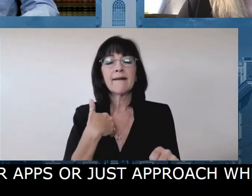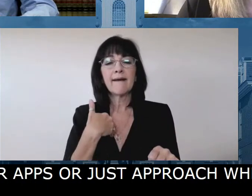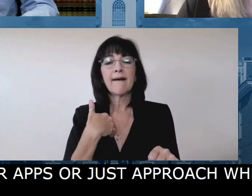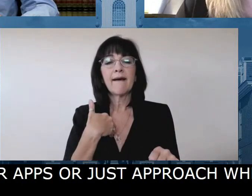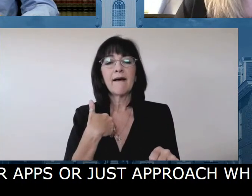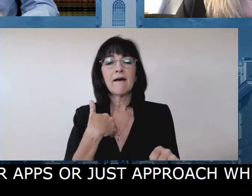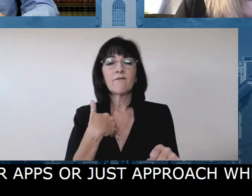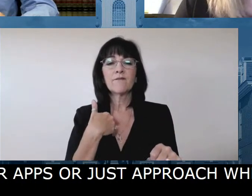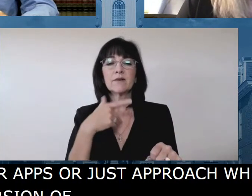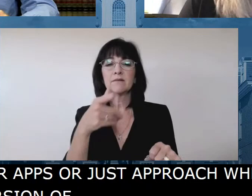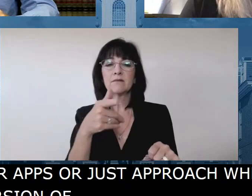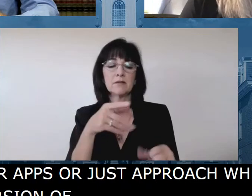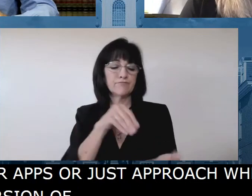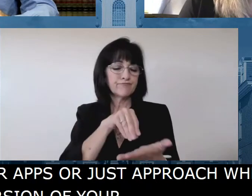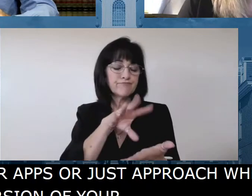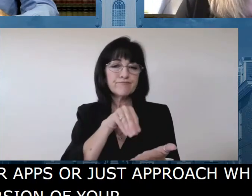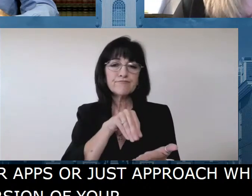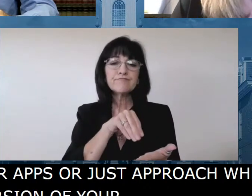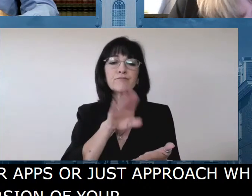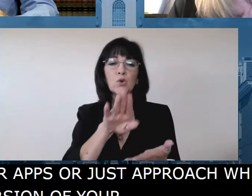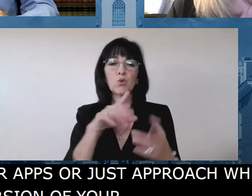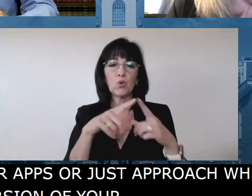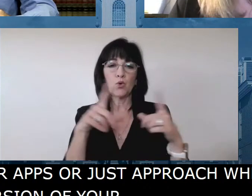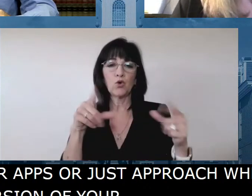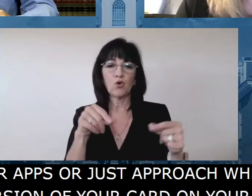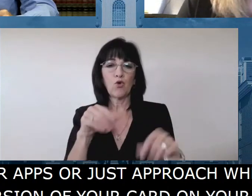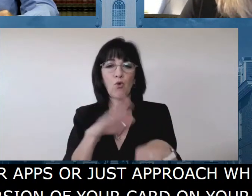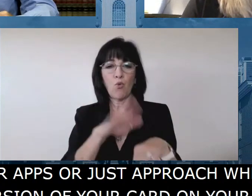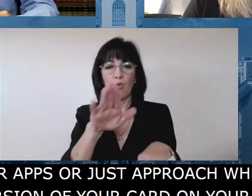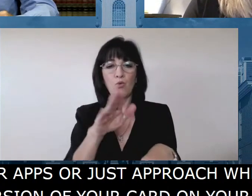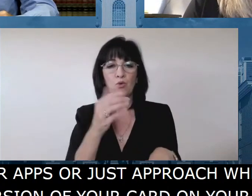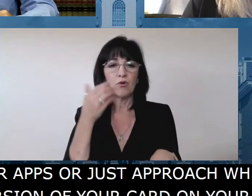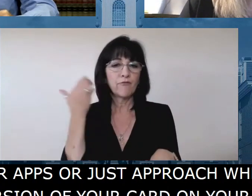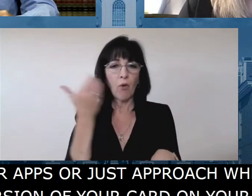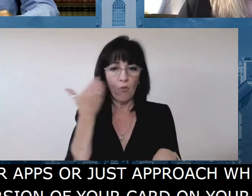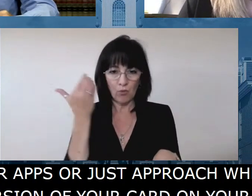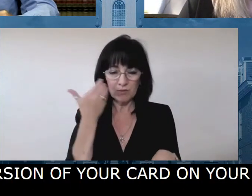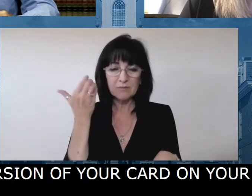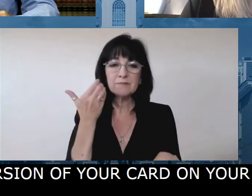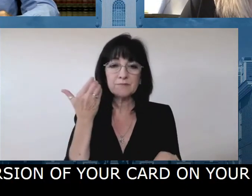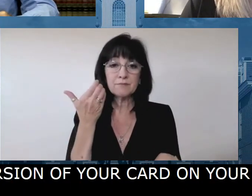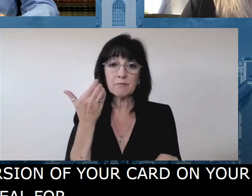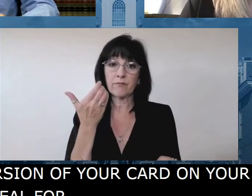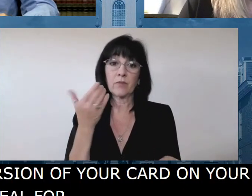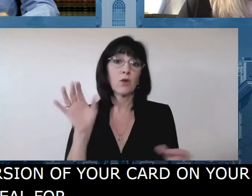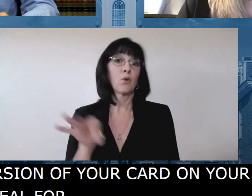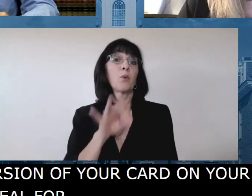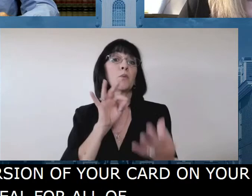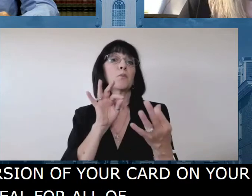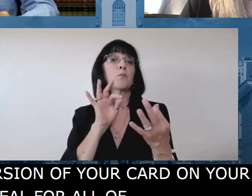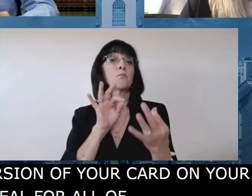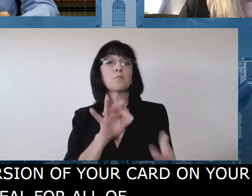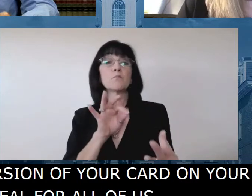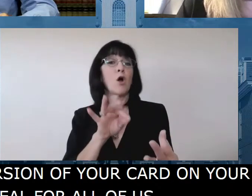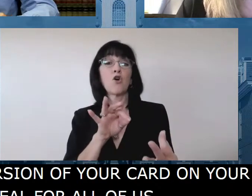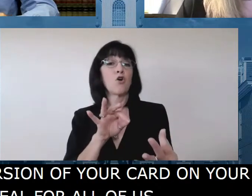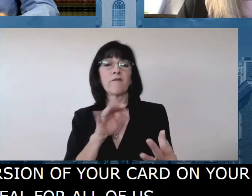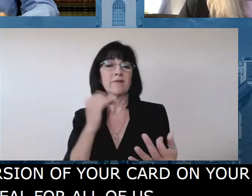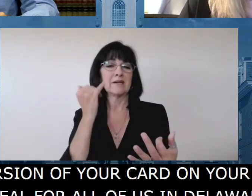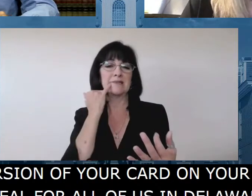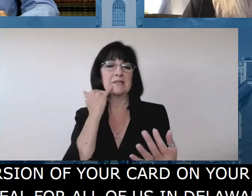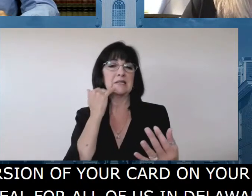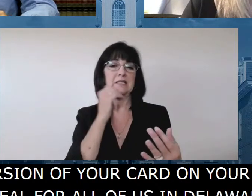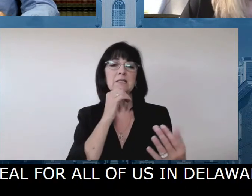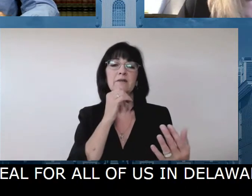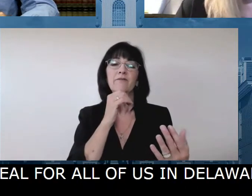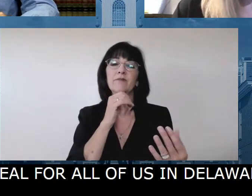on your phone. I think what would be ideal for all of us in Delaware and across states would be to have a consistent approach,